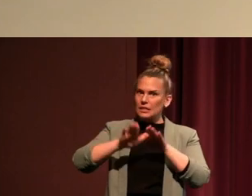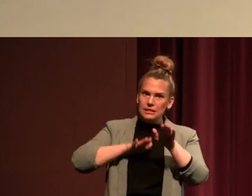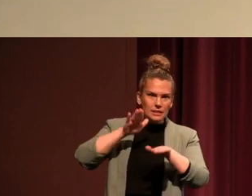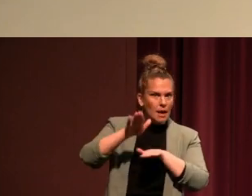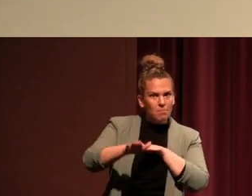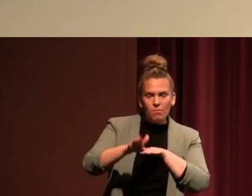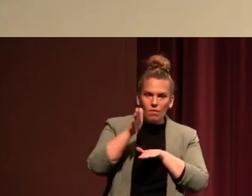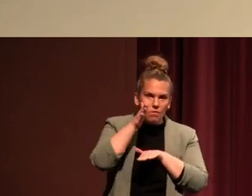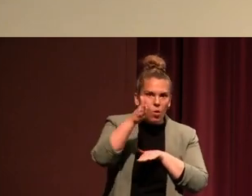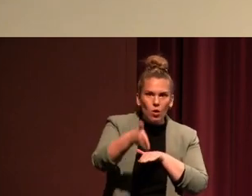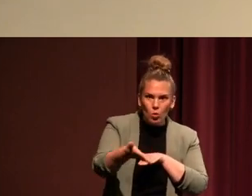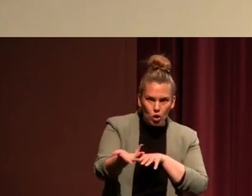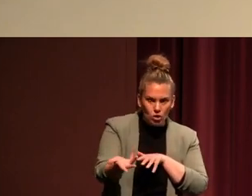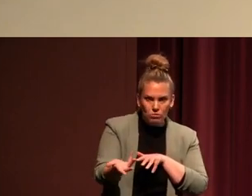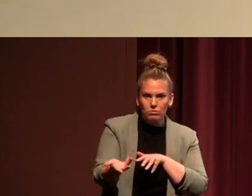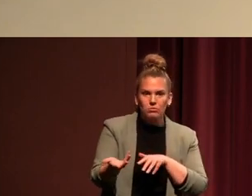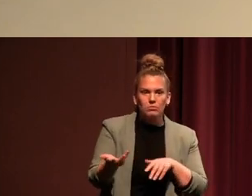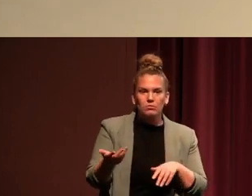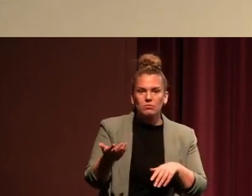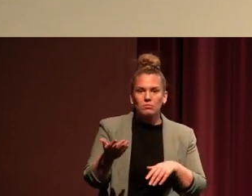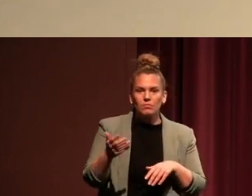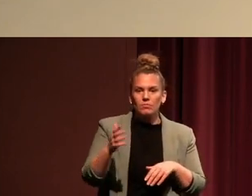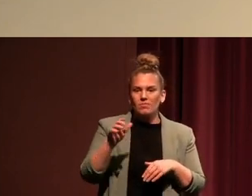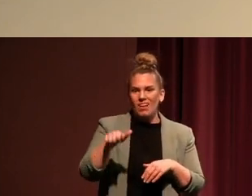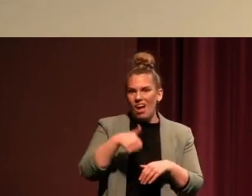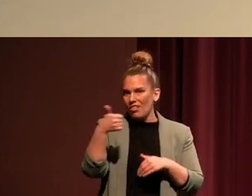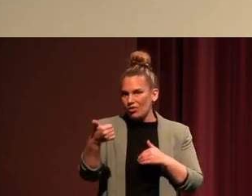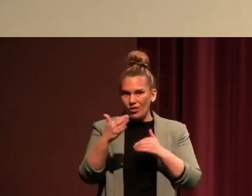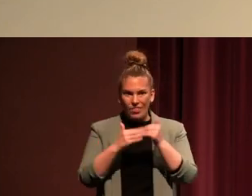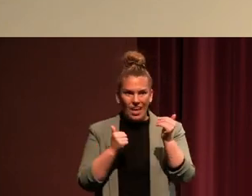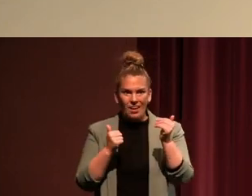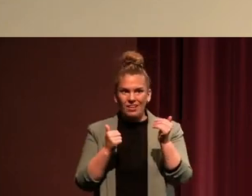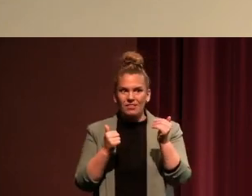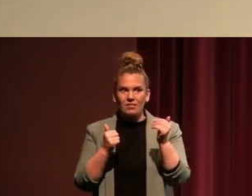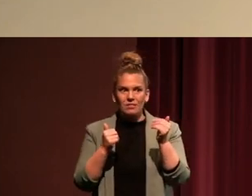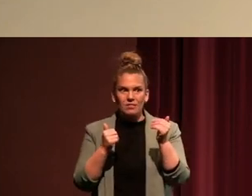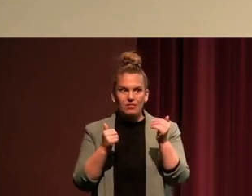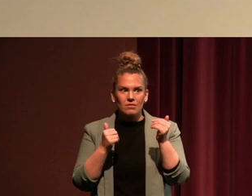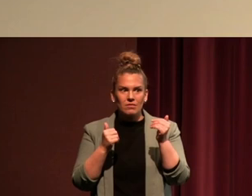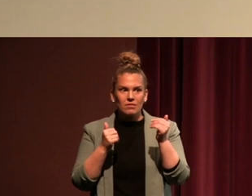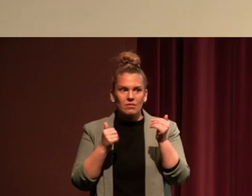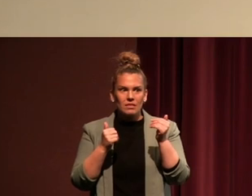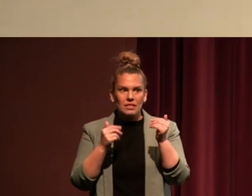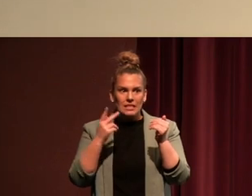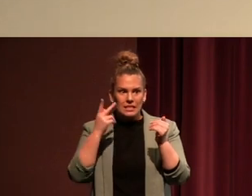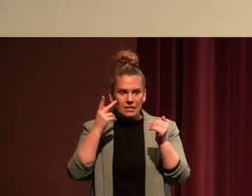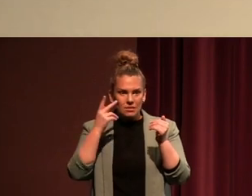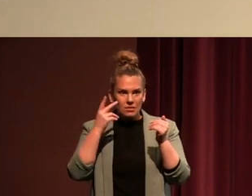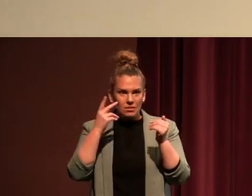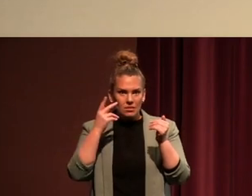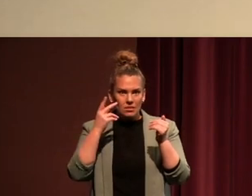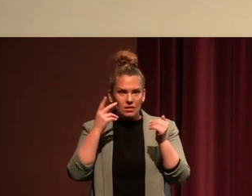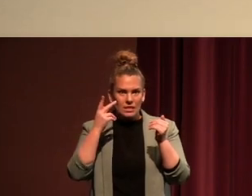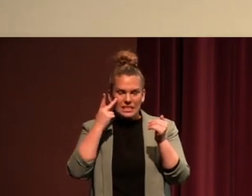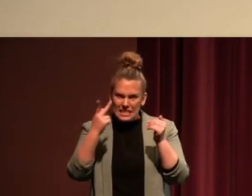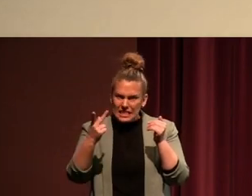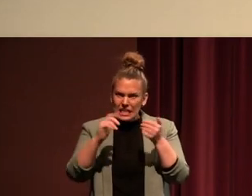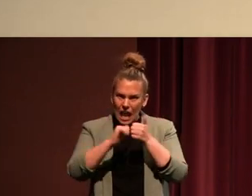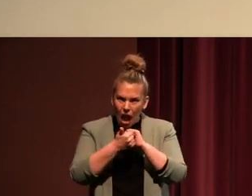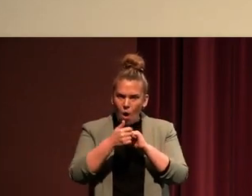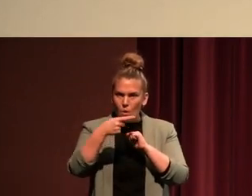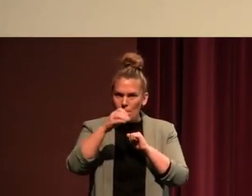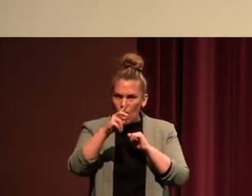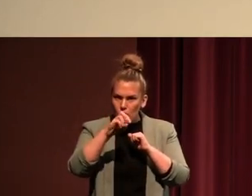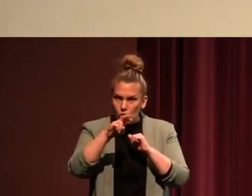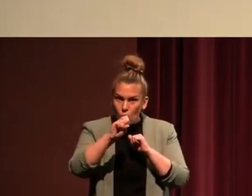are dominated by old fire-tolerant species like ponderosa pine, species that have stood the test of time, and